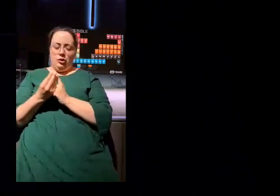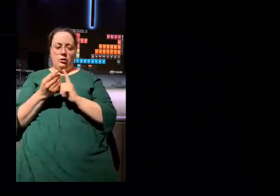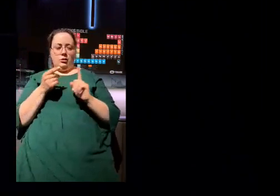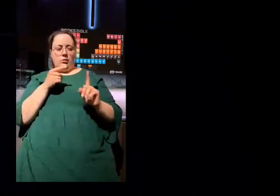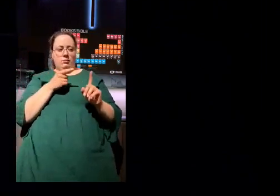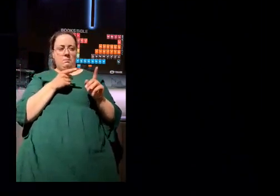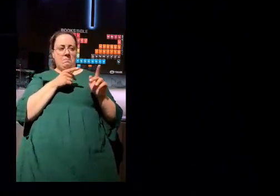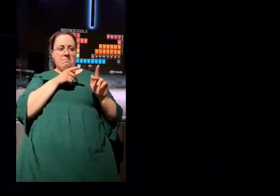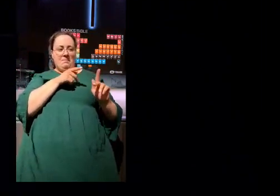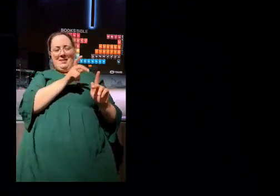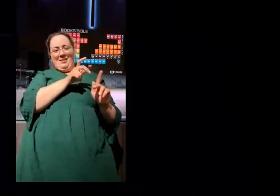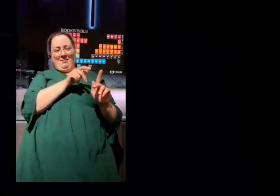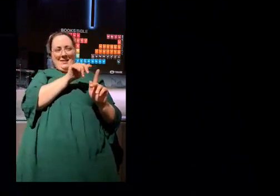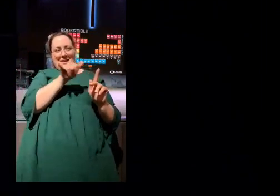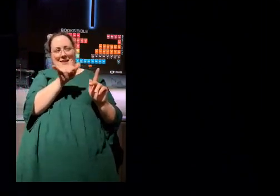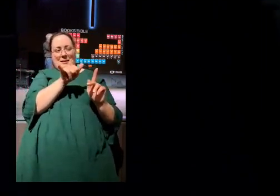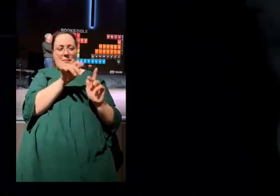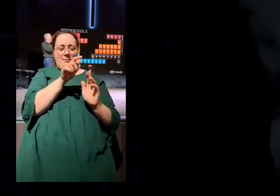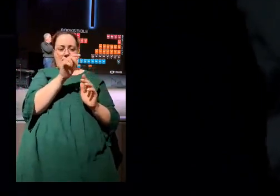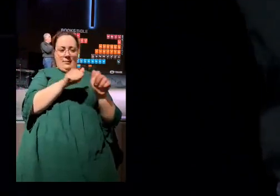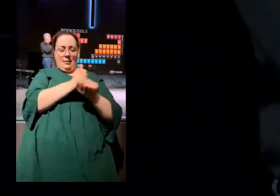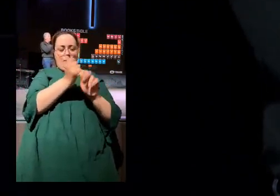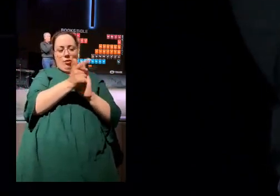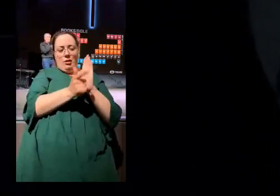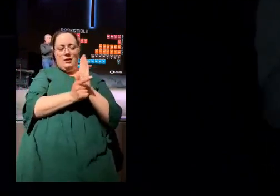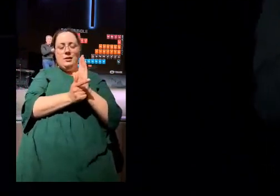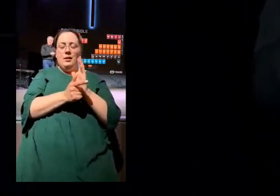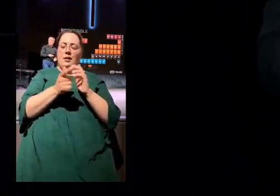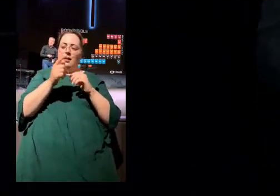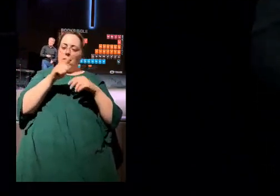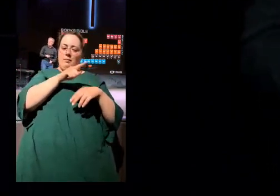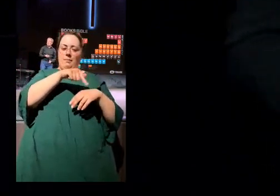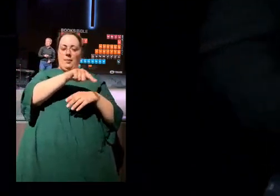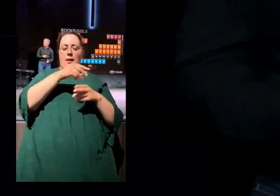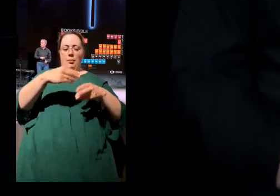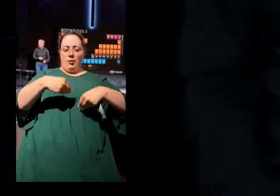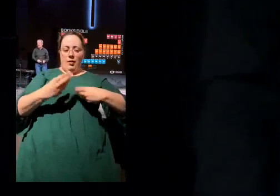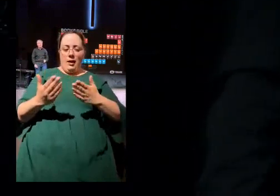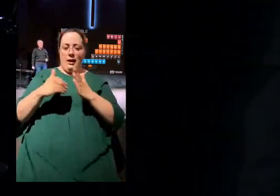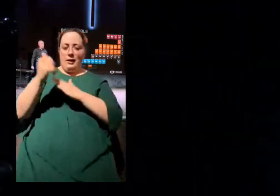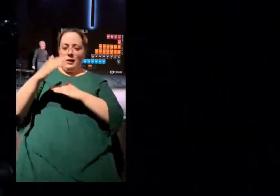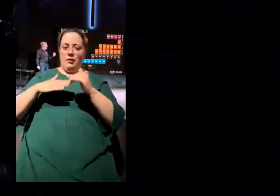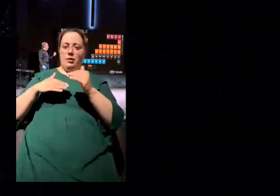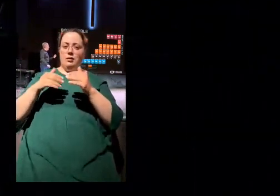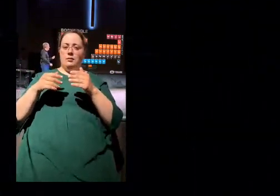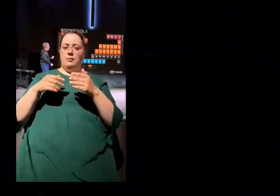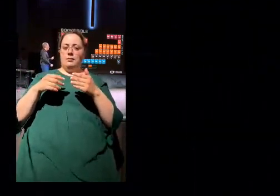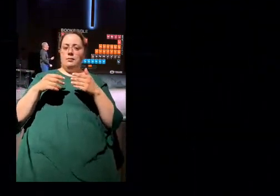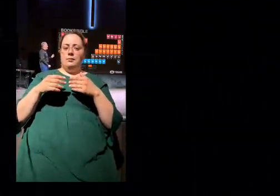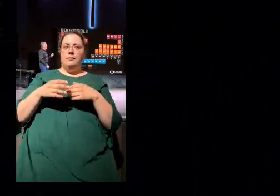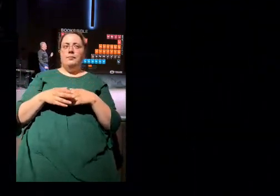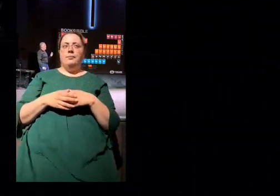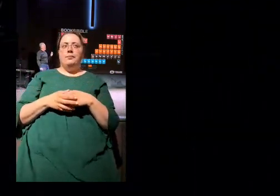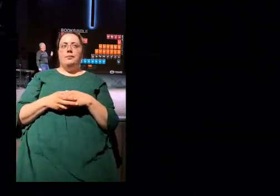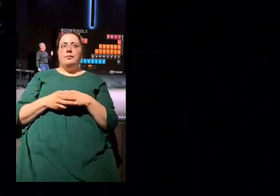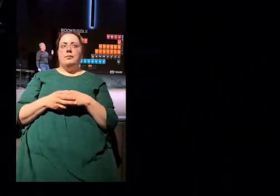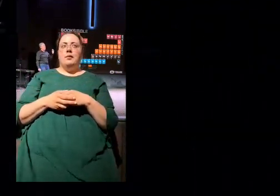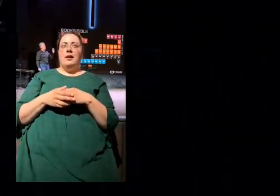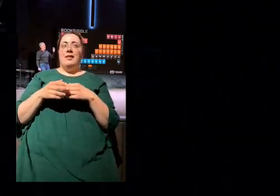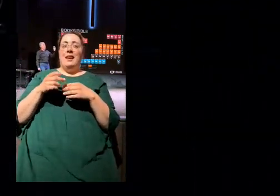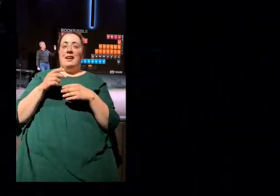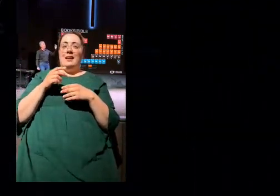as a nation. They provide comfort during some very difficult years and trials. And they even talk about God's